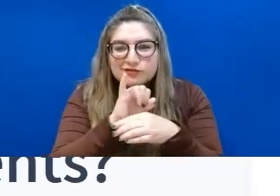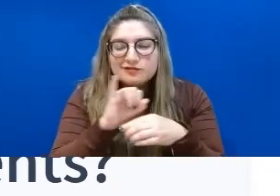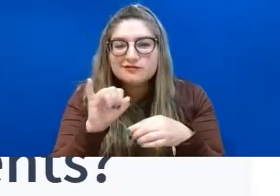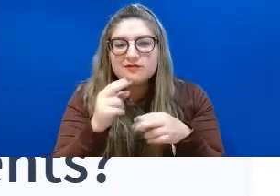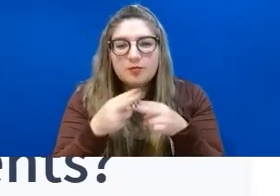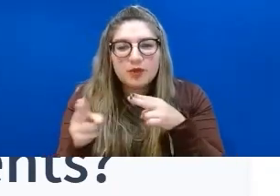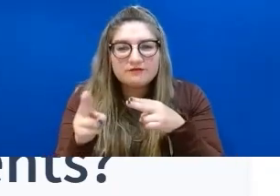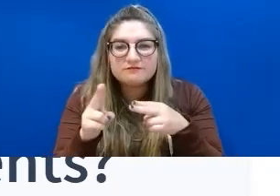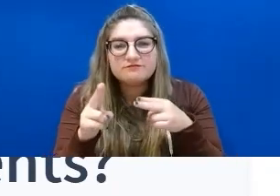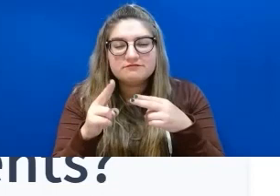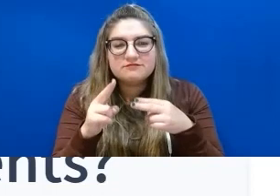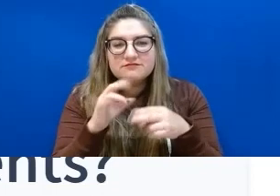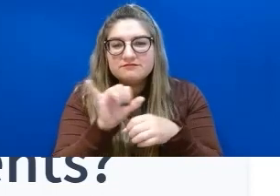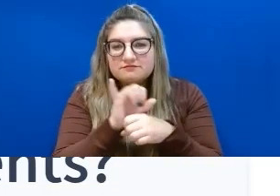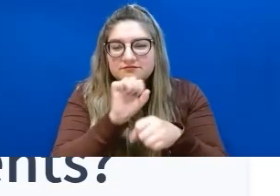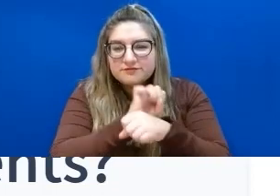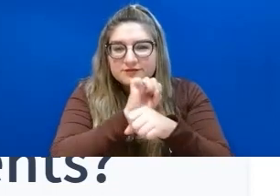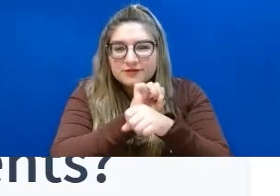now. But